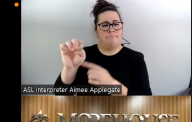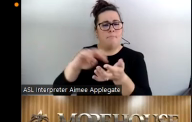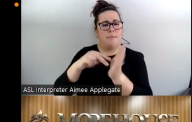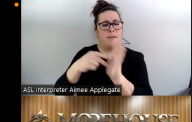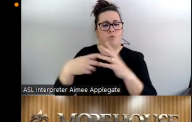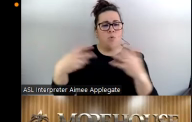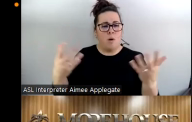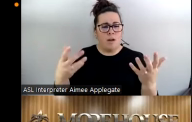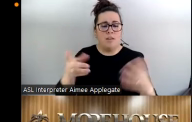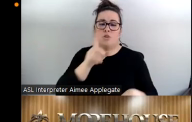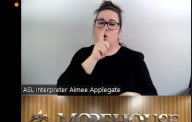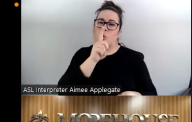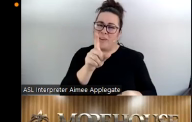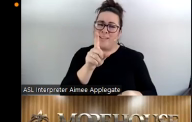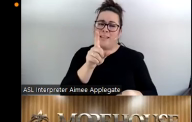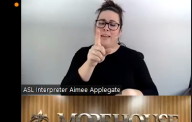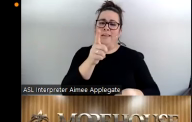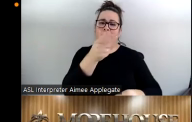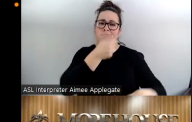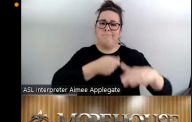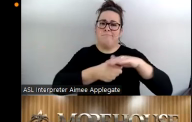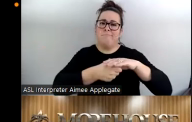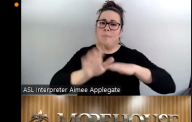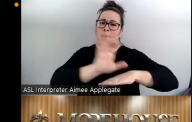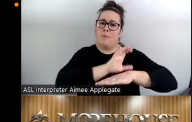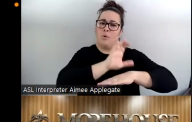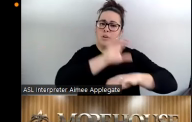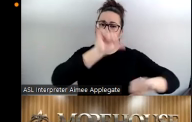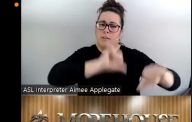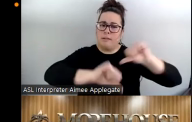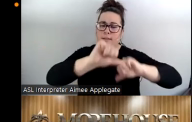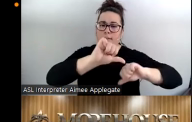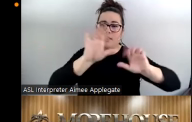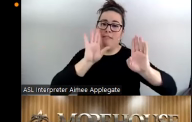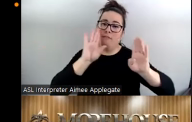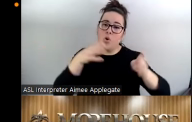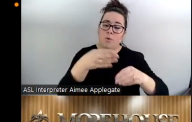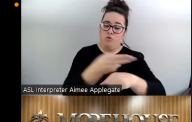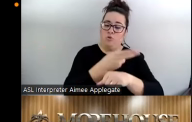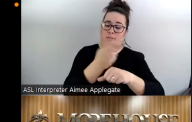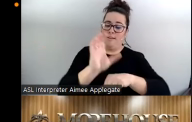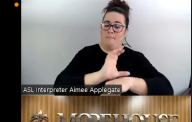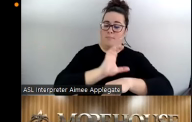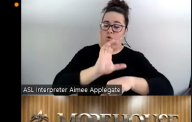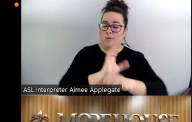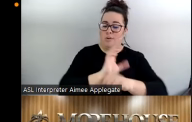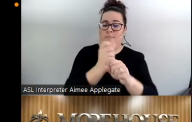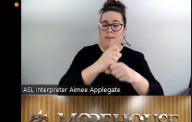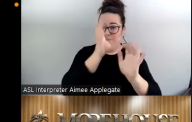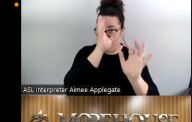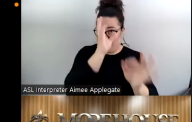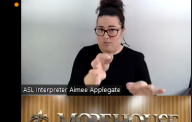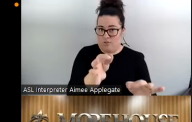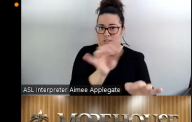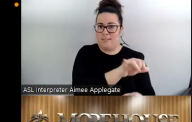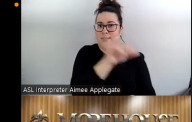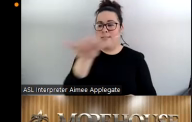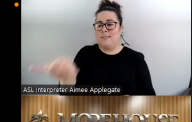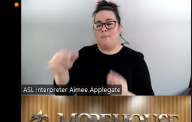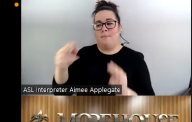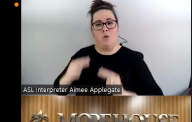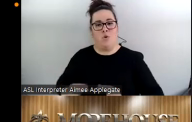subfield of computer science that focuses on the use of computers to make decisions in the same way a human would, right? And that's one of the amazing things